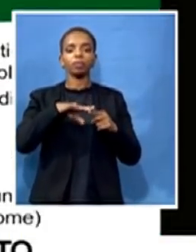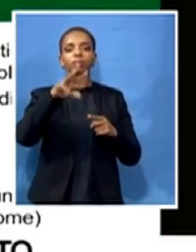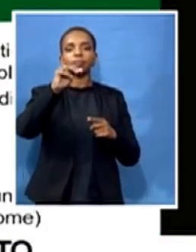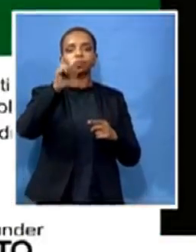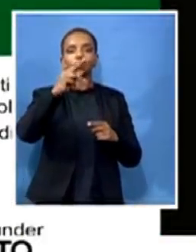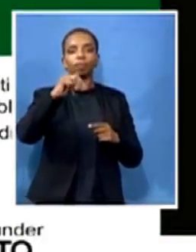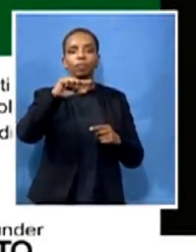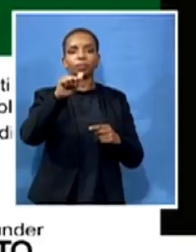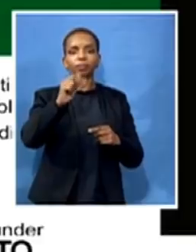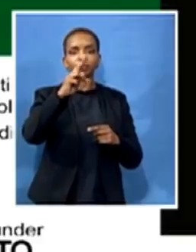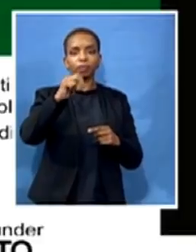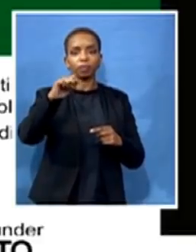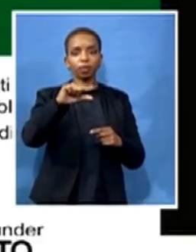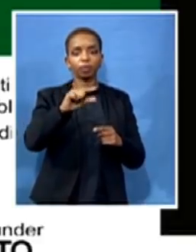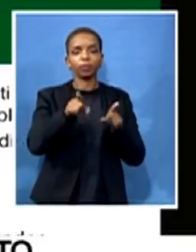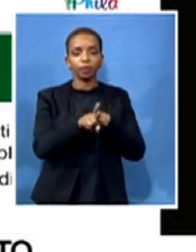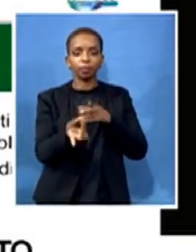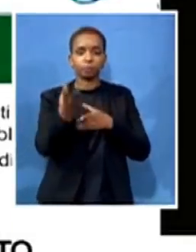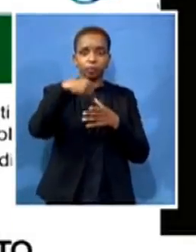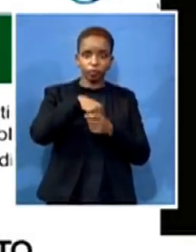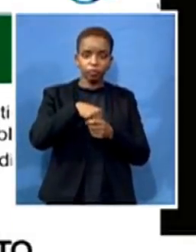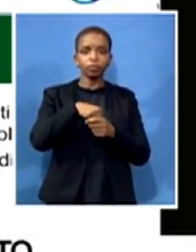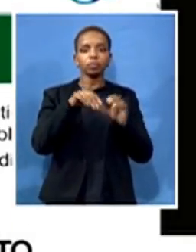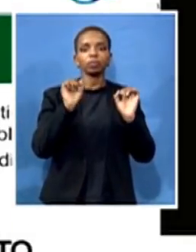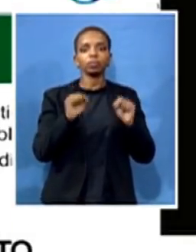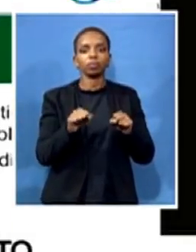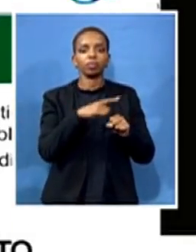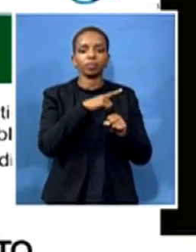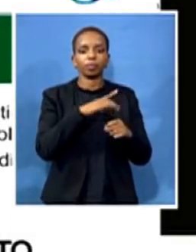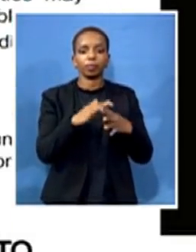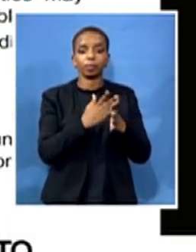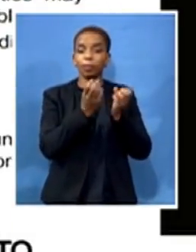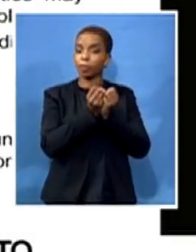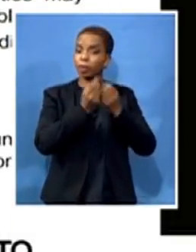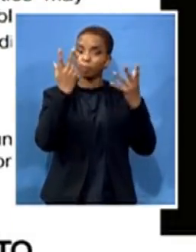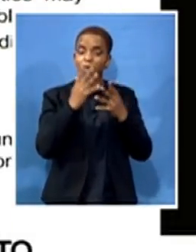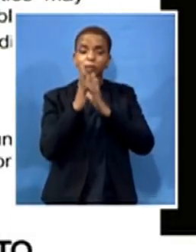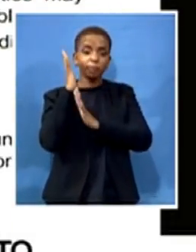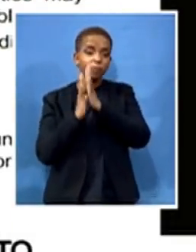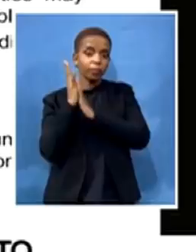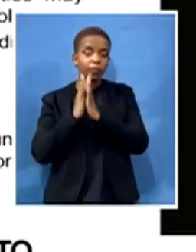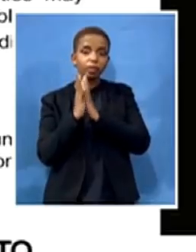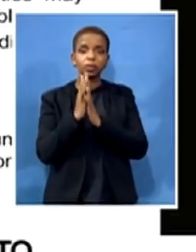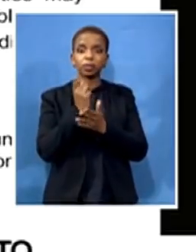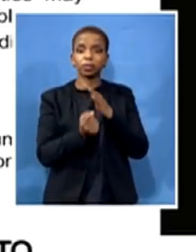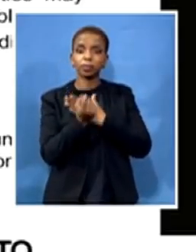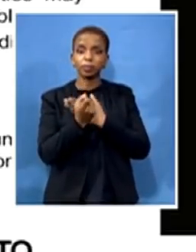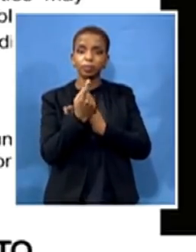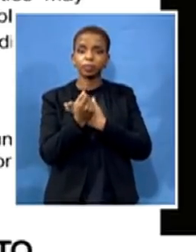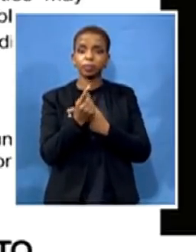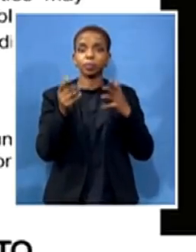because of the various history that we have come from, as it were. So for hotspots, there are